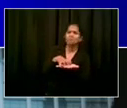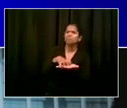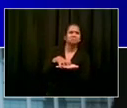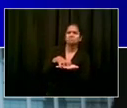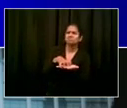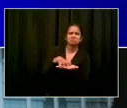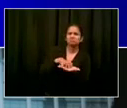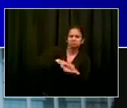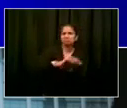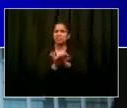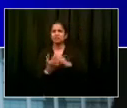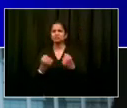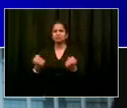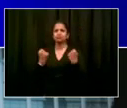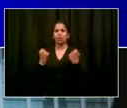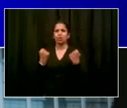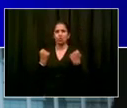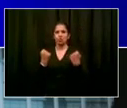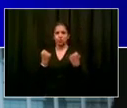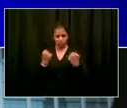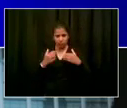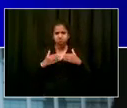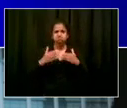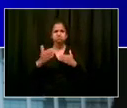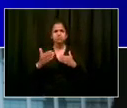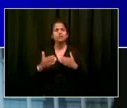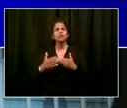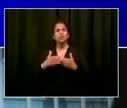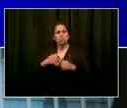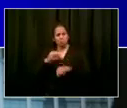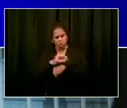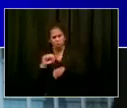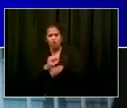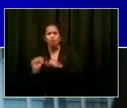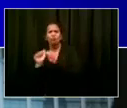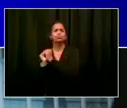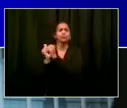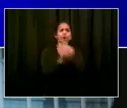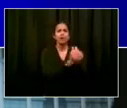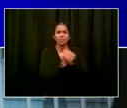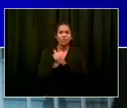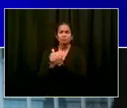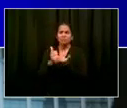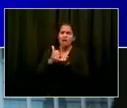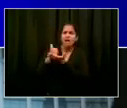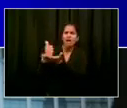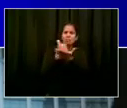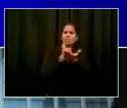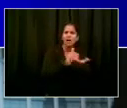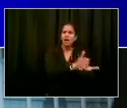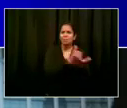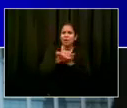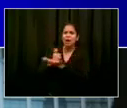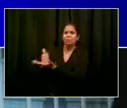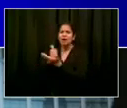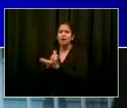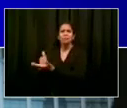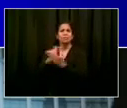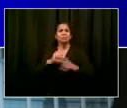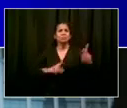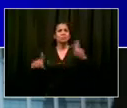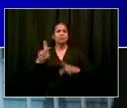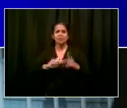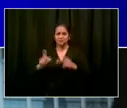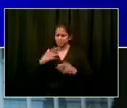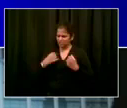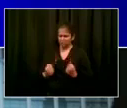united to see our community forward. And that spirit can never be forgotten. So tomorrow